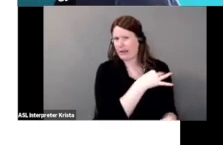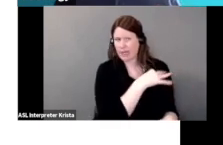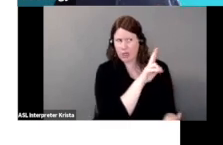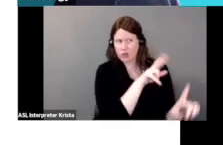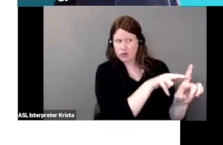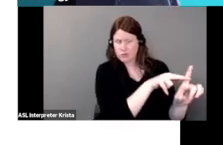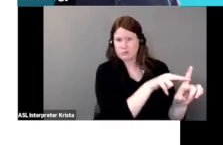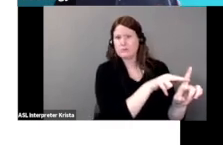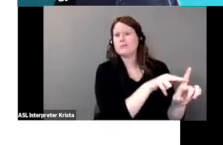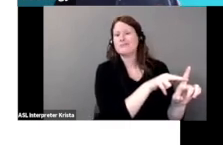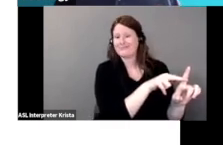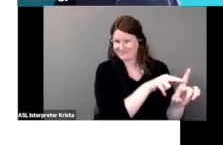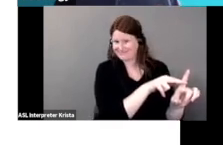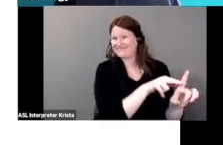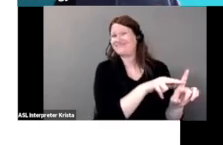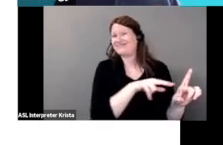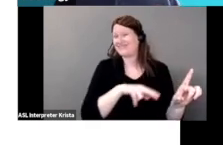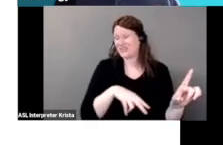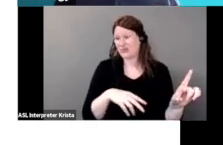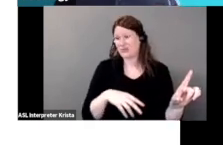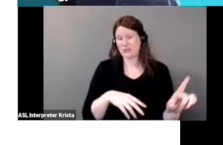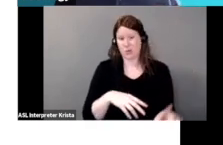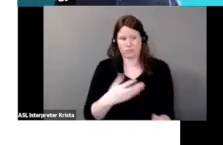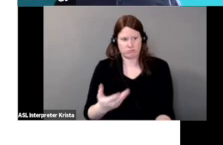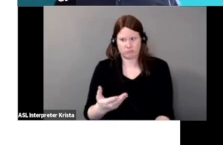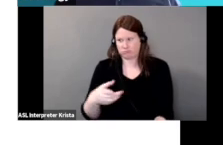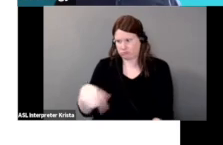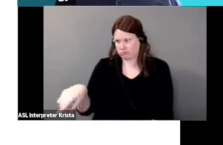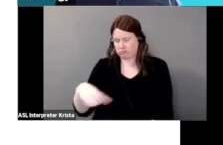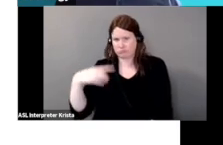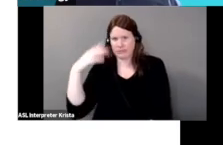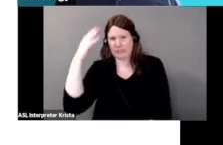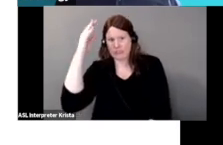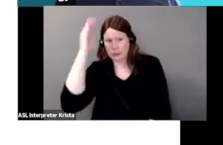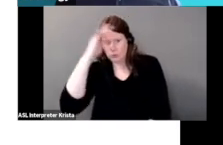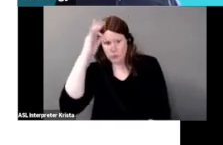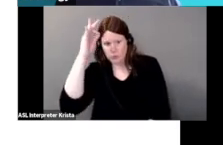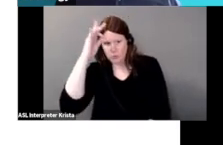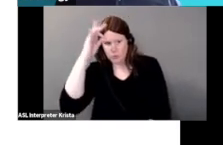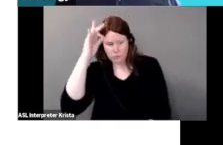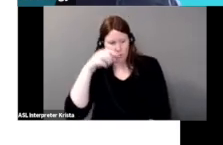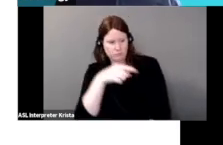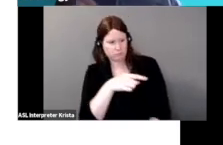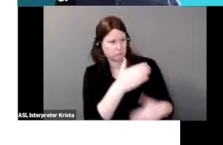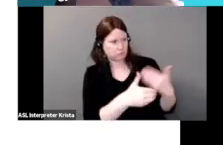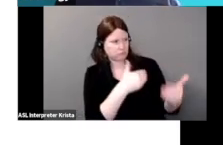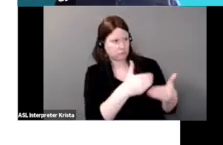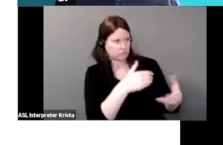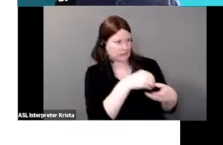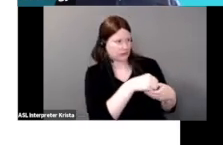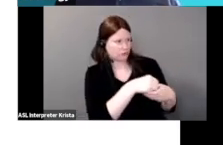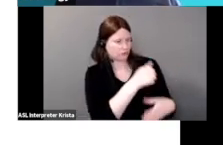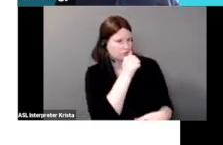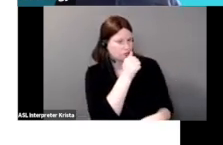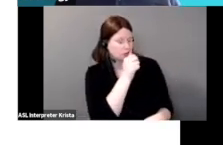public knowledge. You said that it was a trade secret. So it doesn't knock out the other person's patent application. If what you had